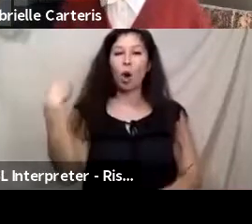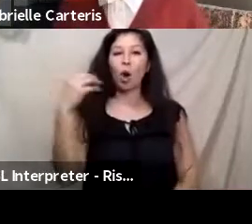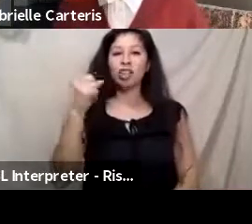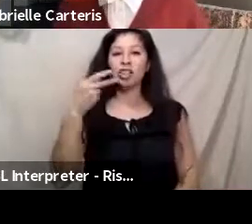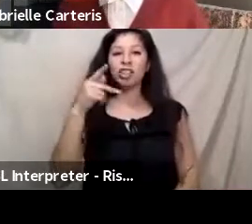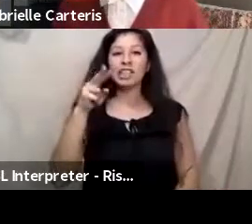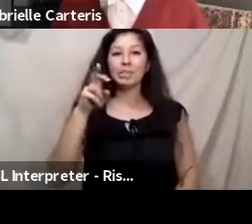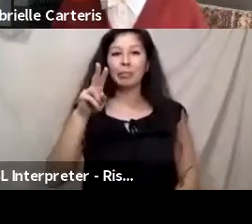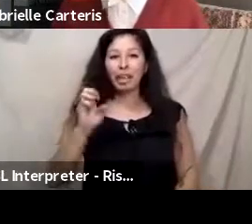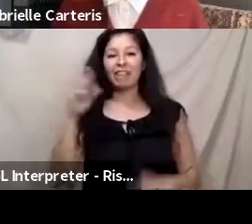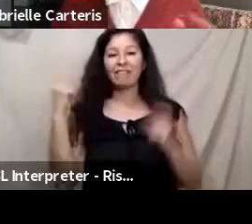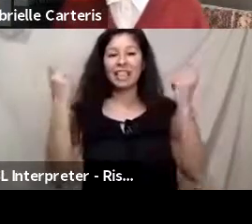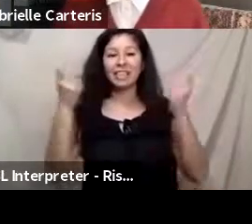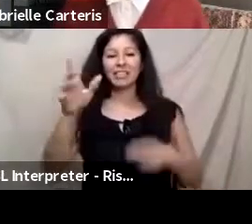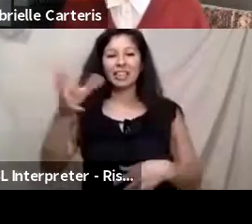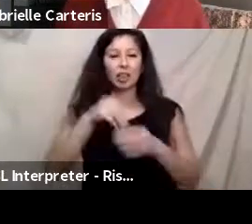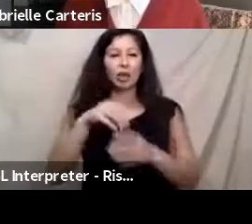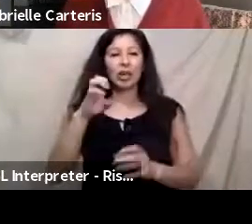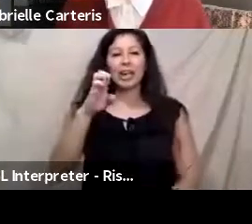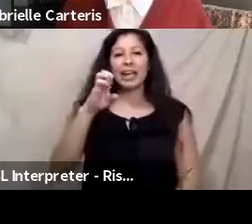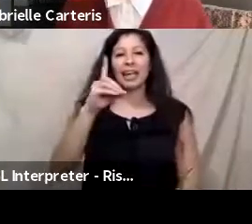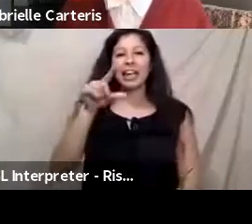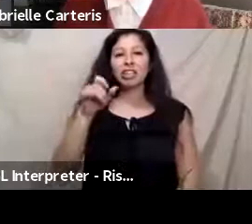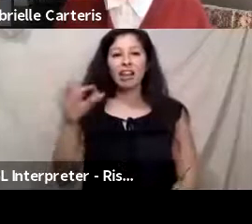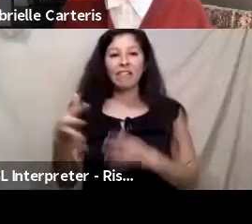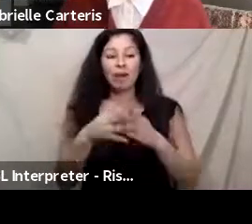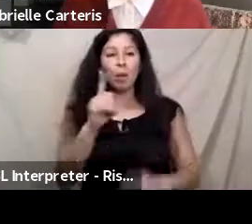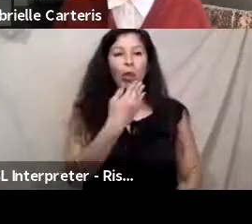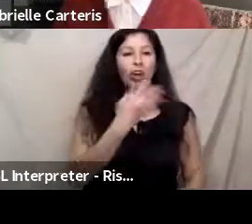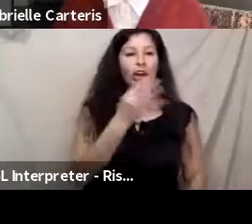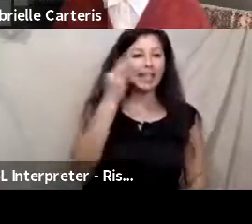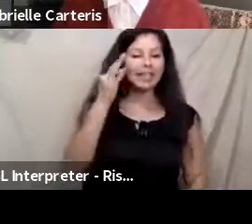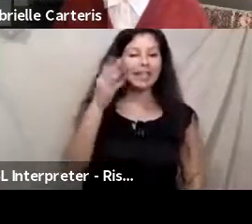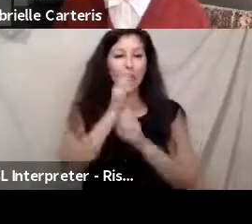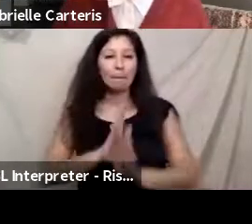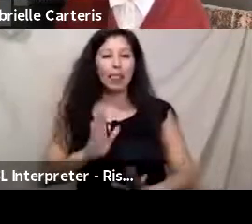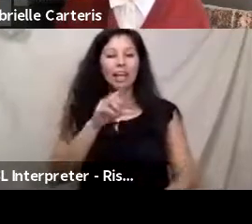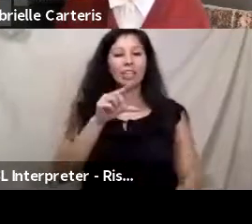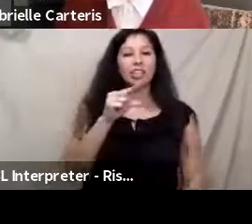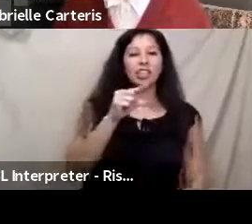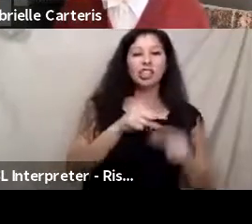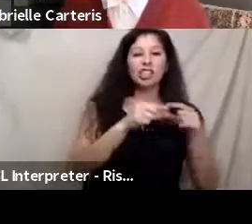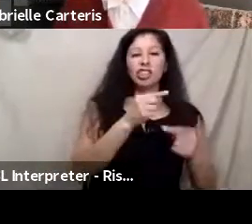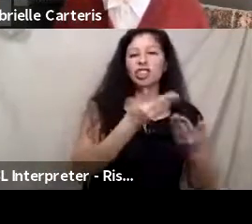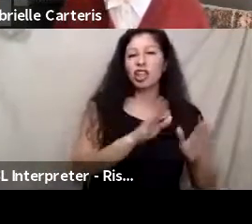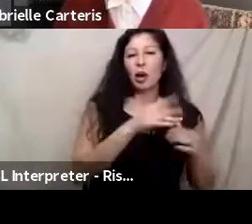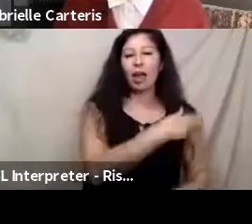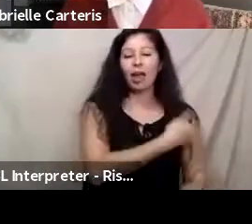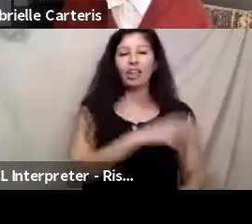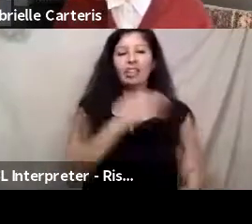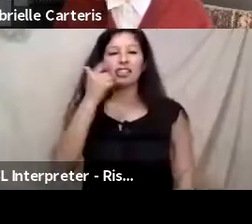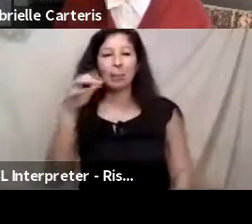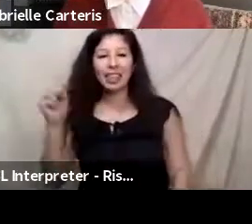and television credits include Edge of America, The Only Good Indian, Bless, General Hospital, Z Nation, Shameless, and